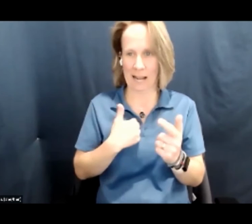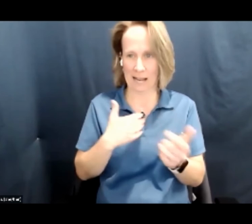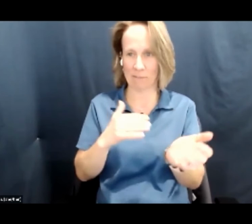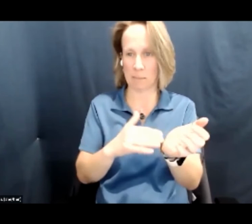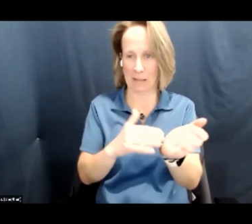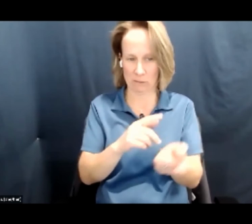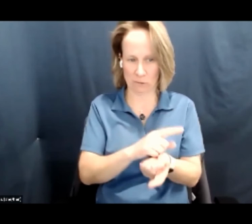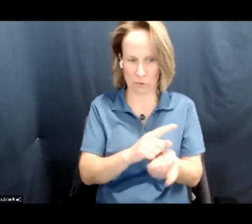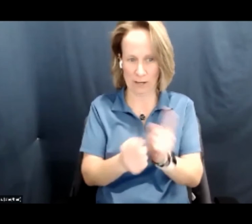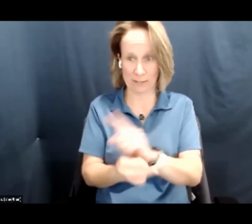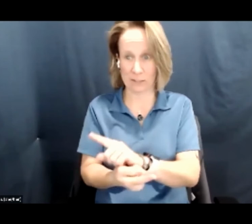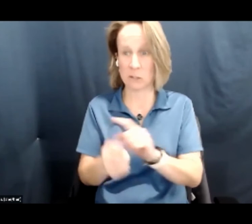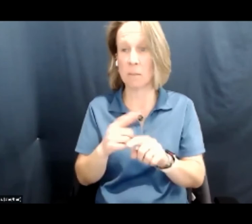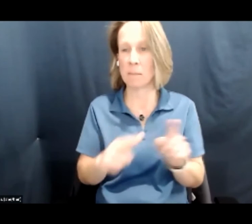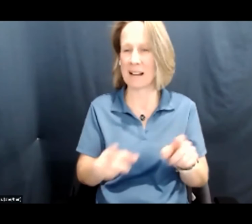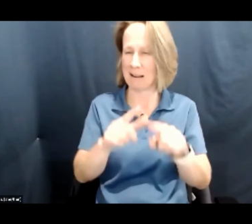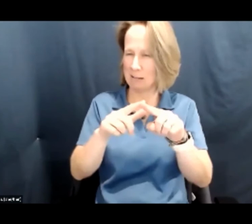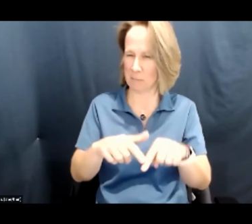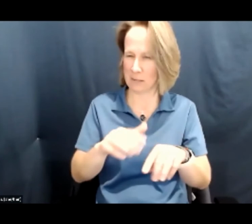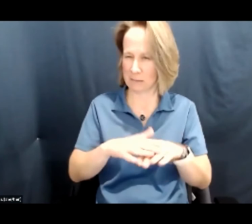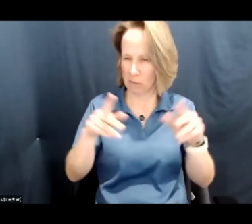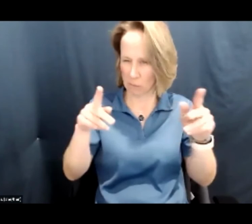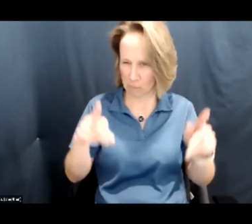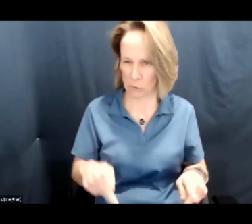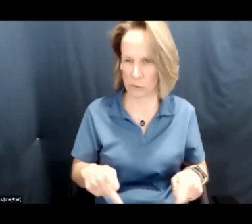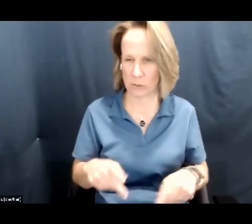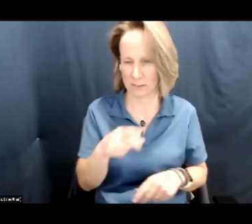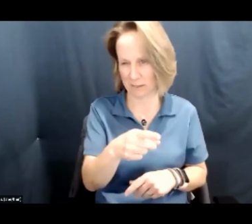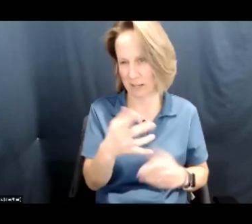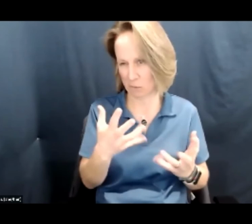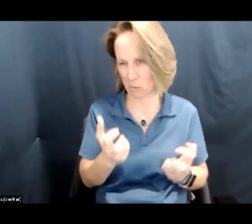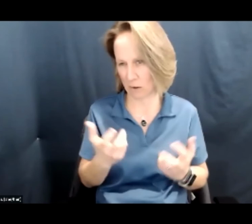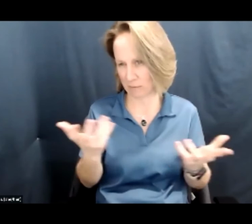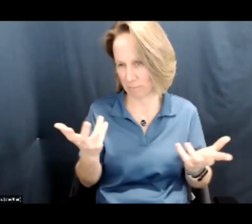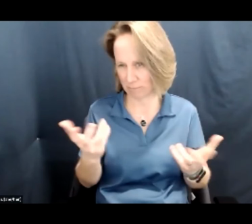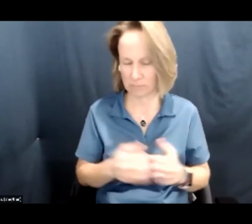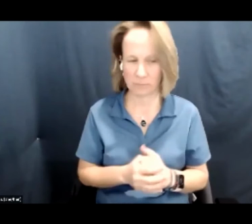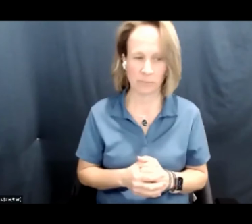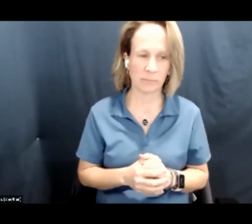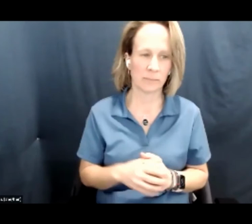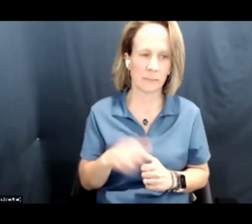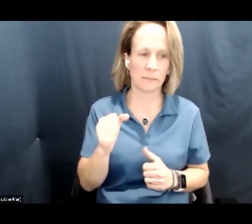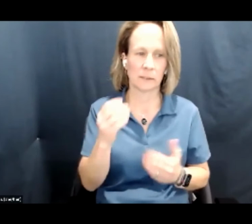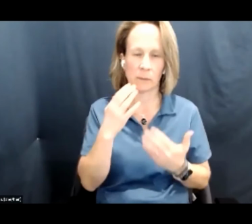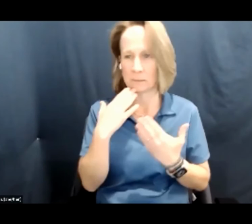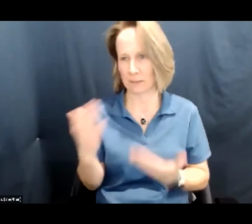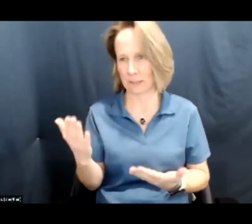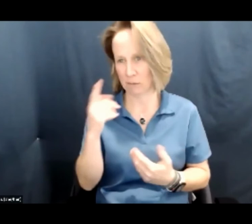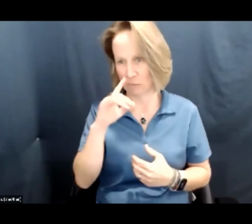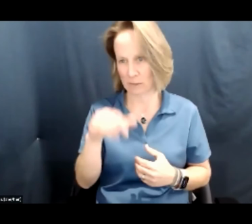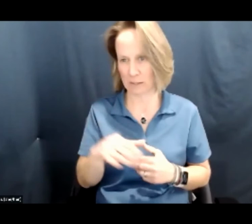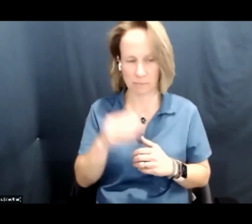and what exactly they're looking for. So thank you for that.